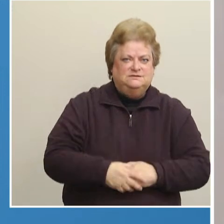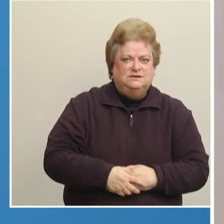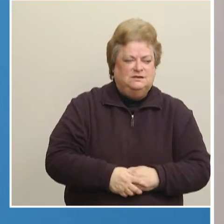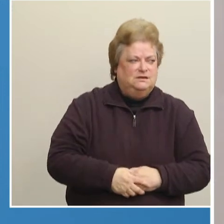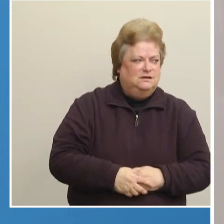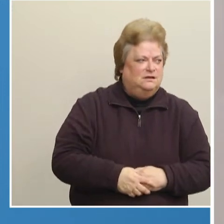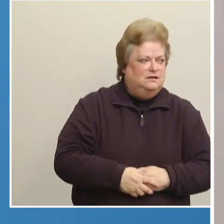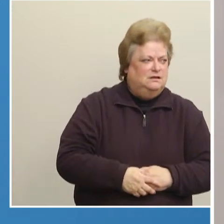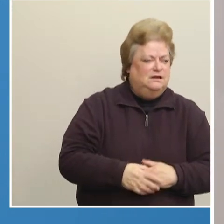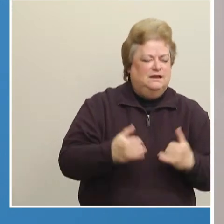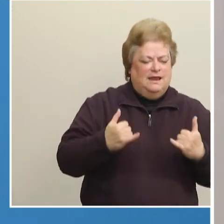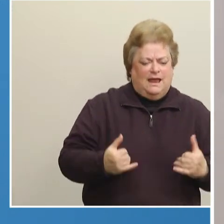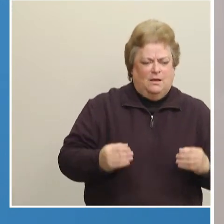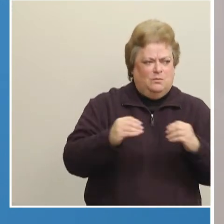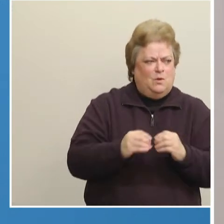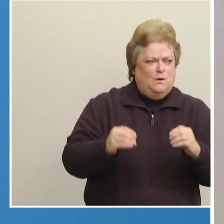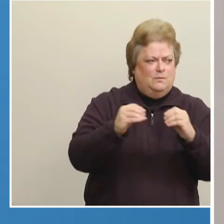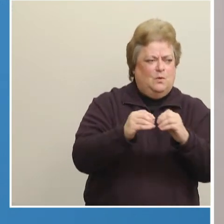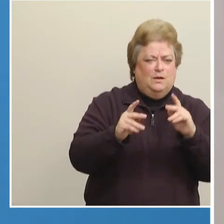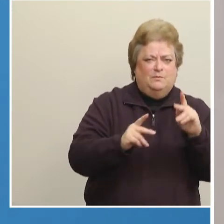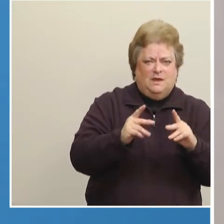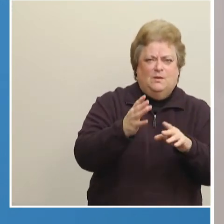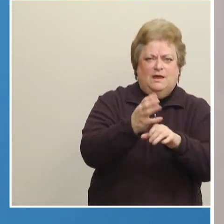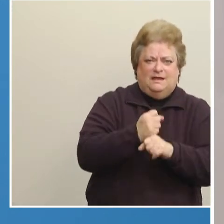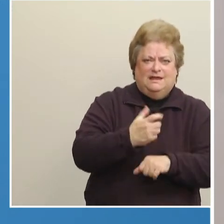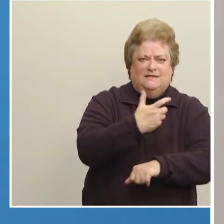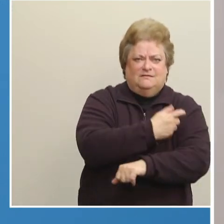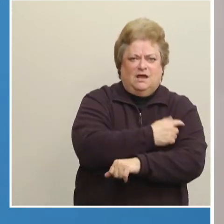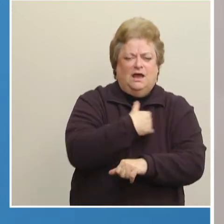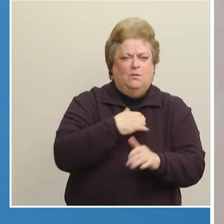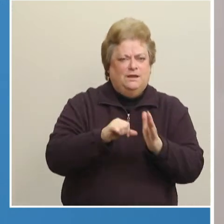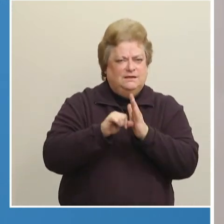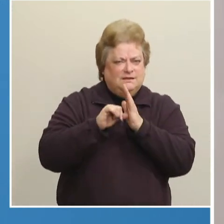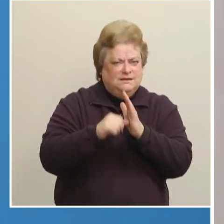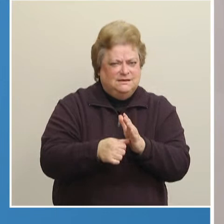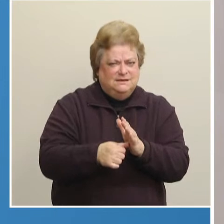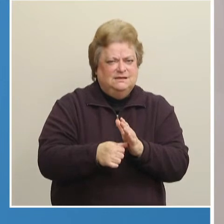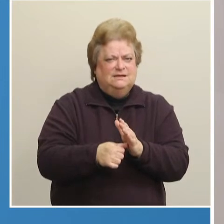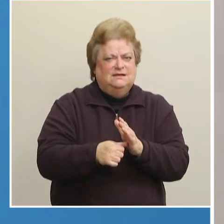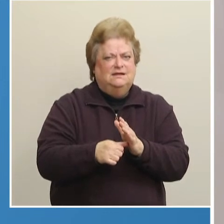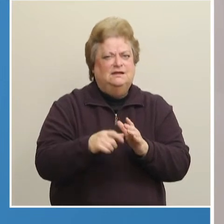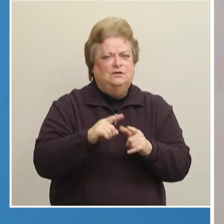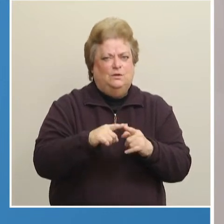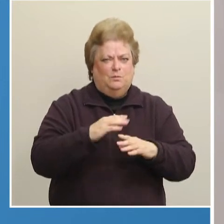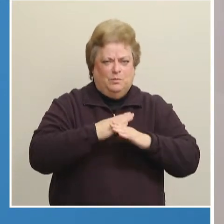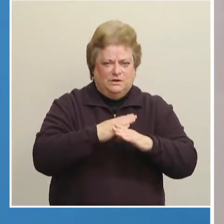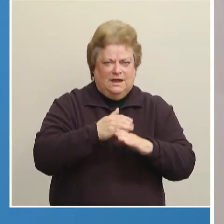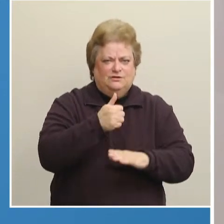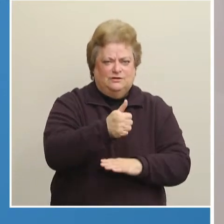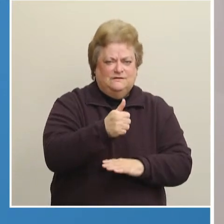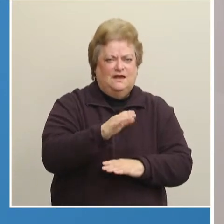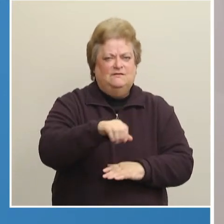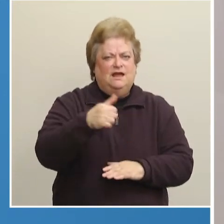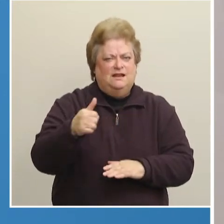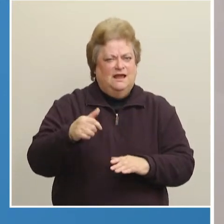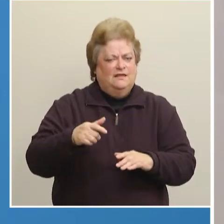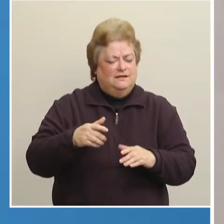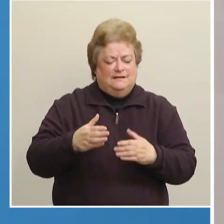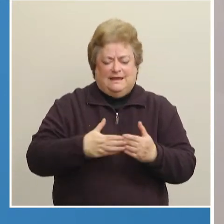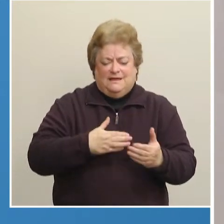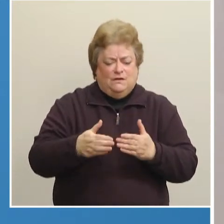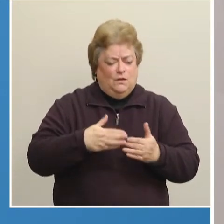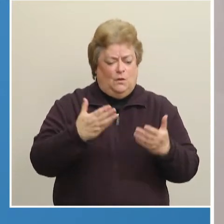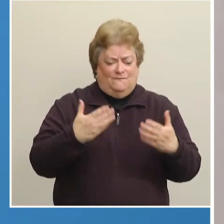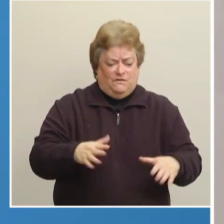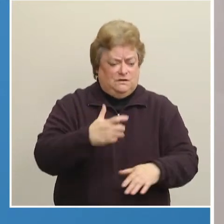As more and more of our residents are vaccinated, I want to stress the importance of continuing to protect yourself and others even after you're